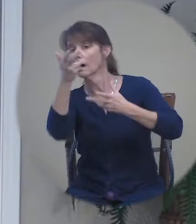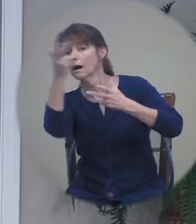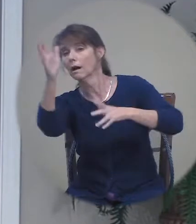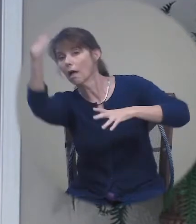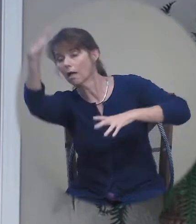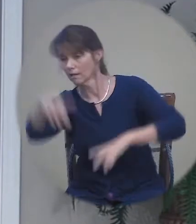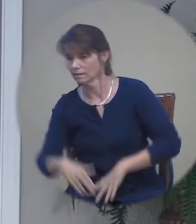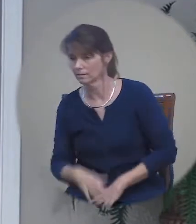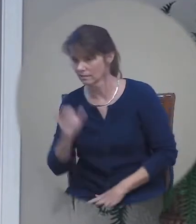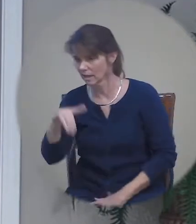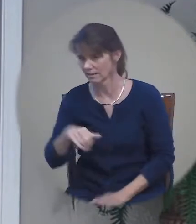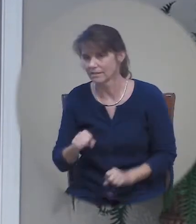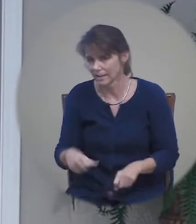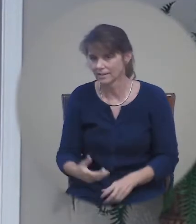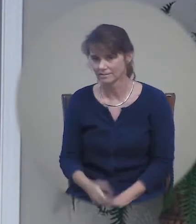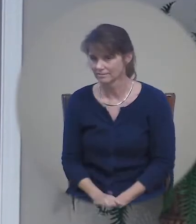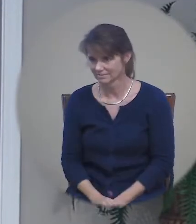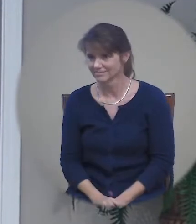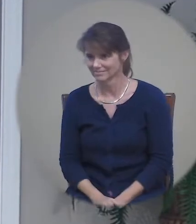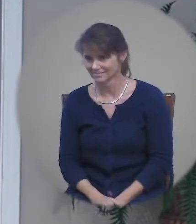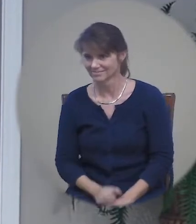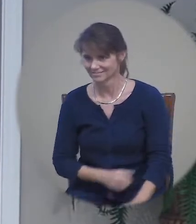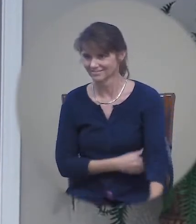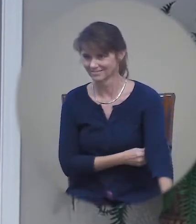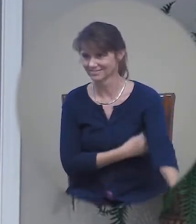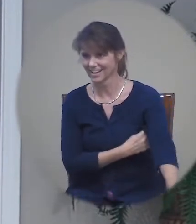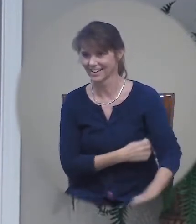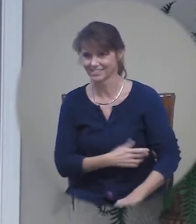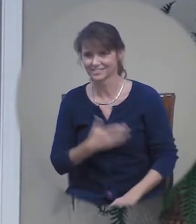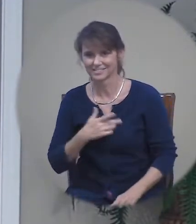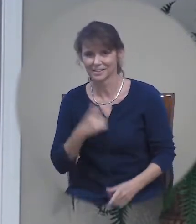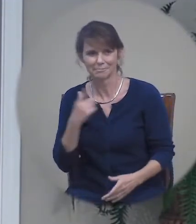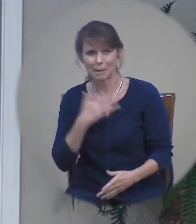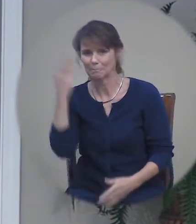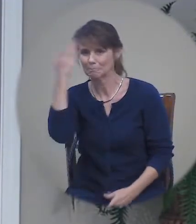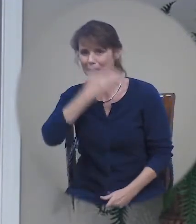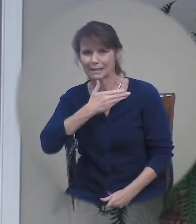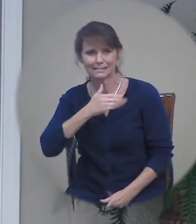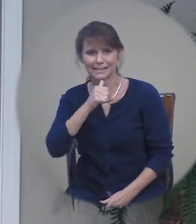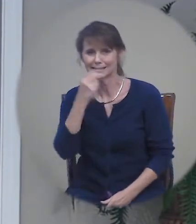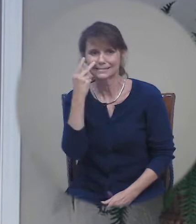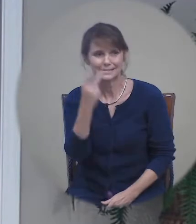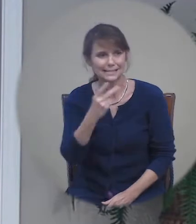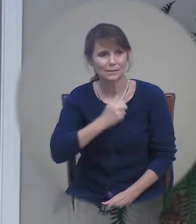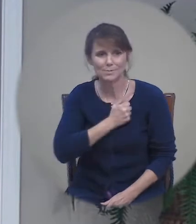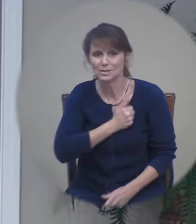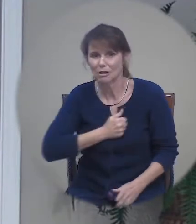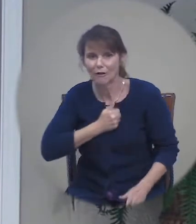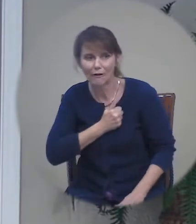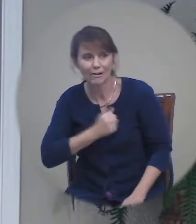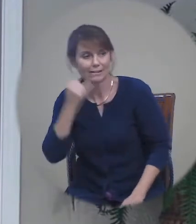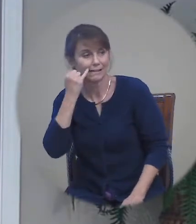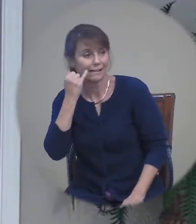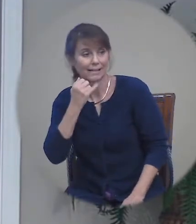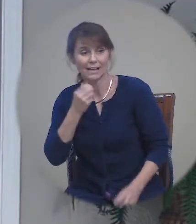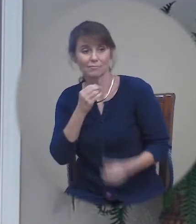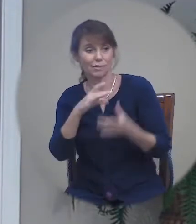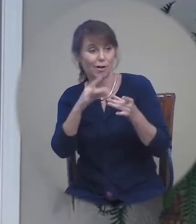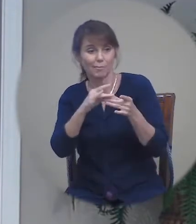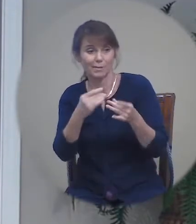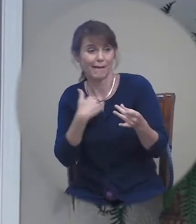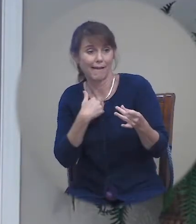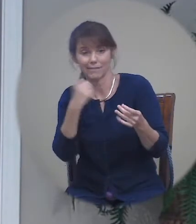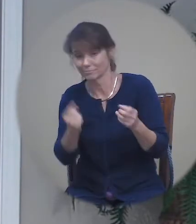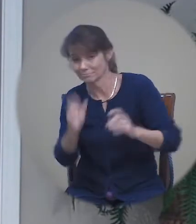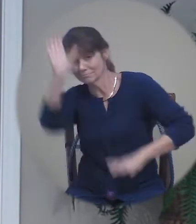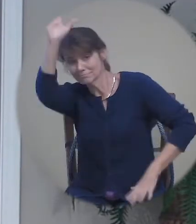some folks last Wednesday and I just flat didn't see you. So if Mike's got to raise your hand so I can see, so real